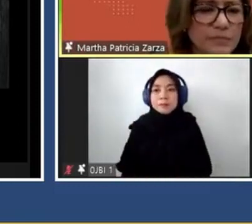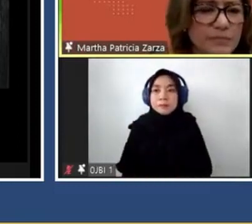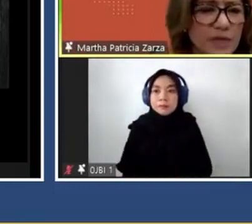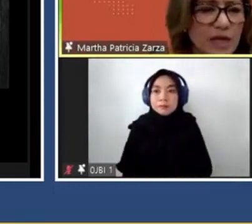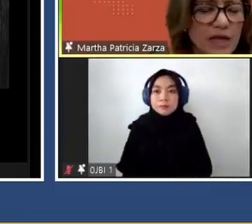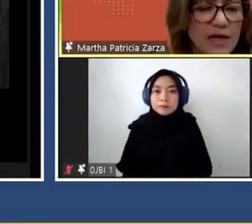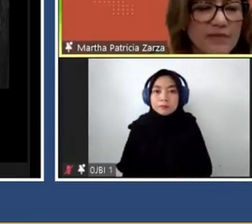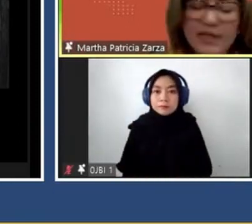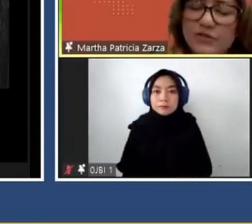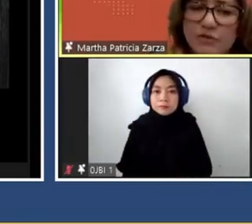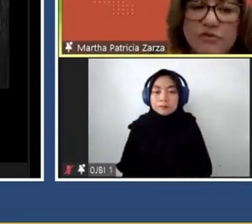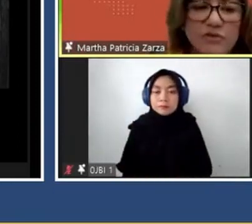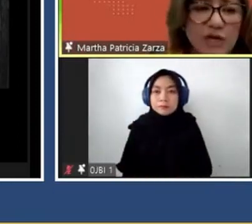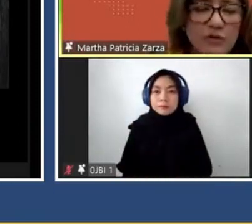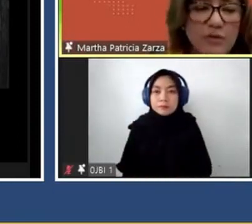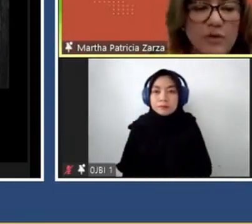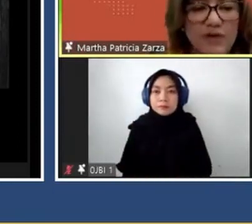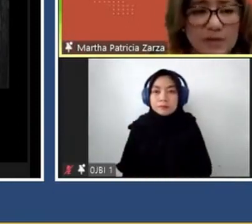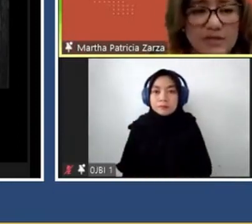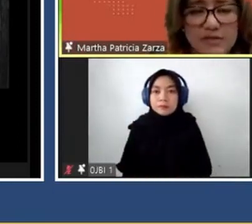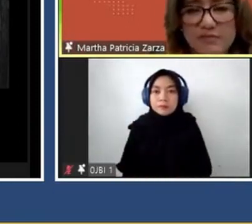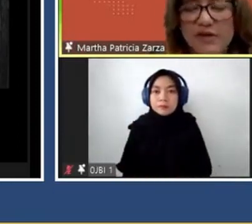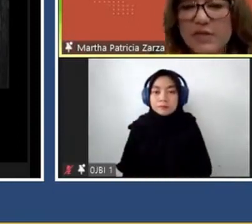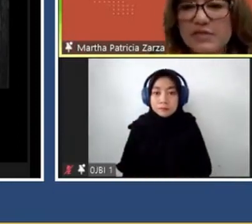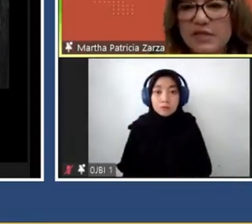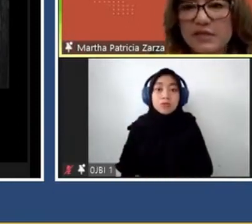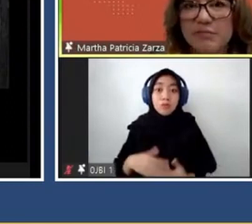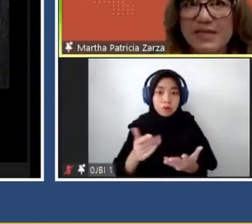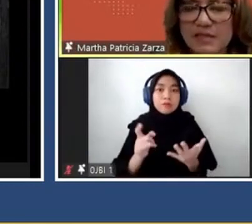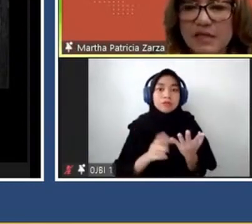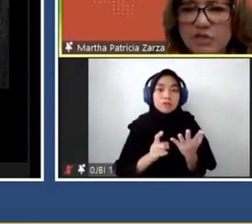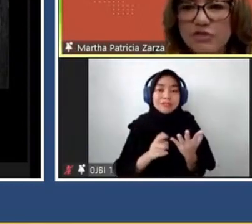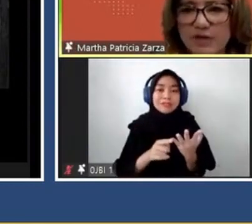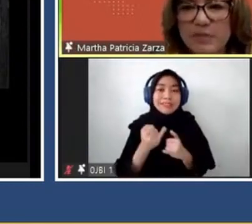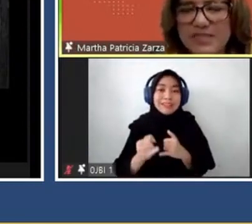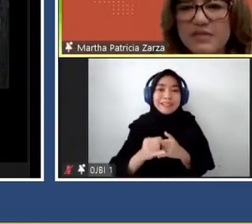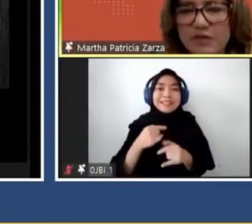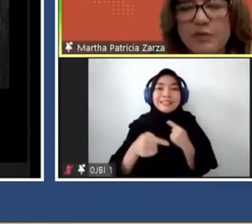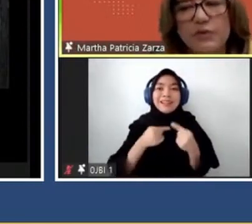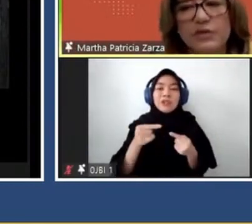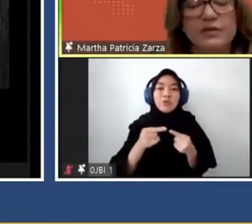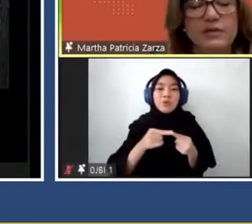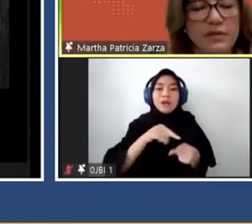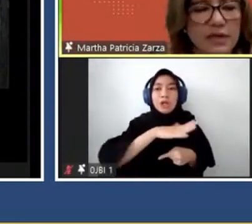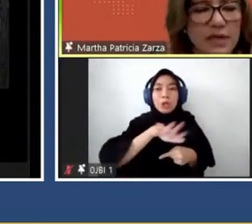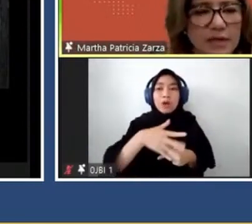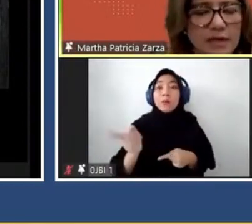them. And they also talk a lot about families. Families in Mexican culture, families is a very